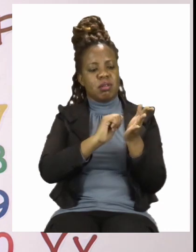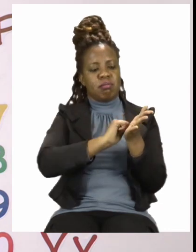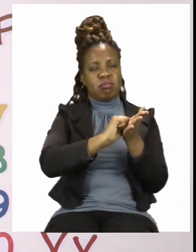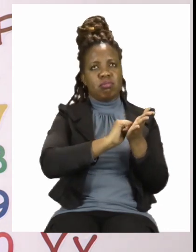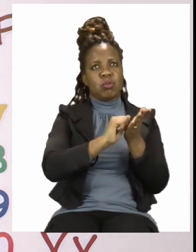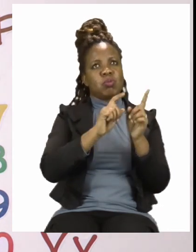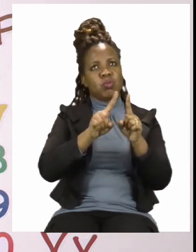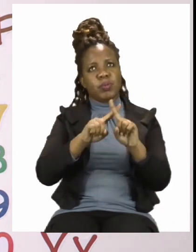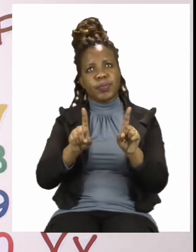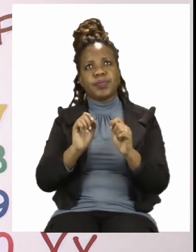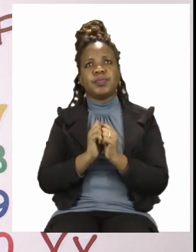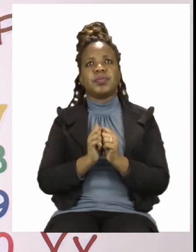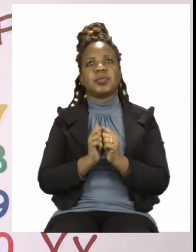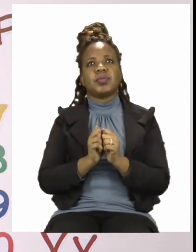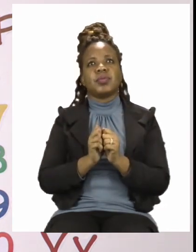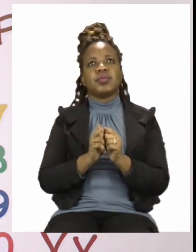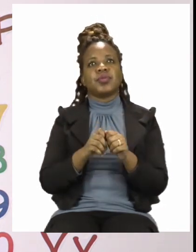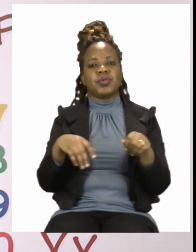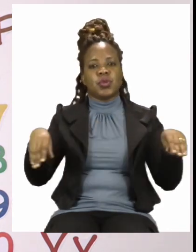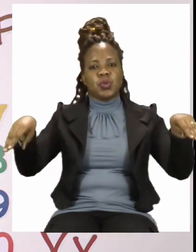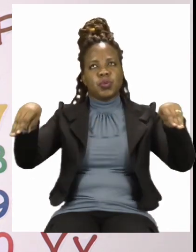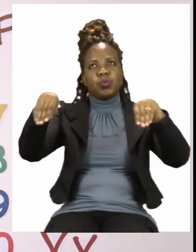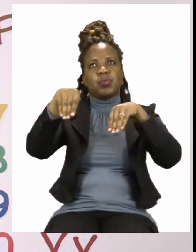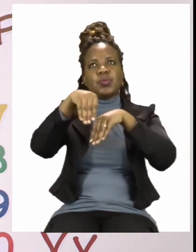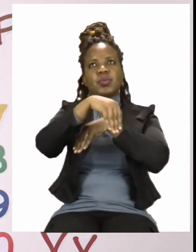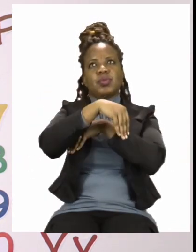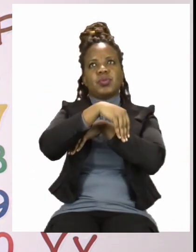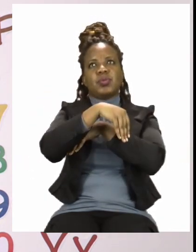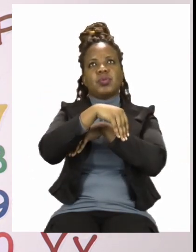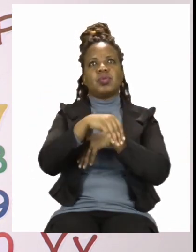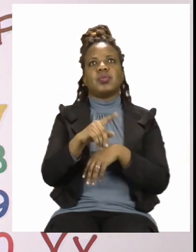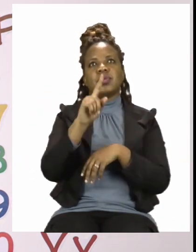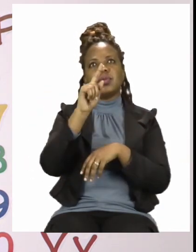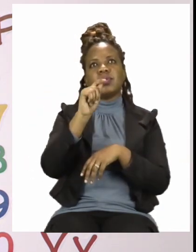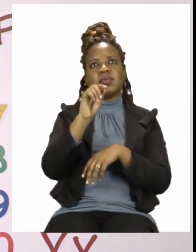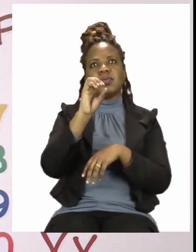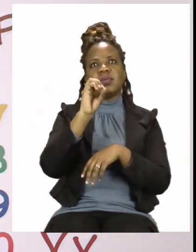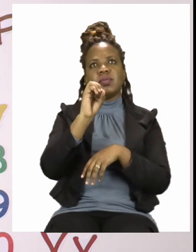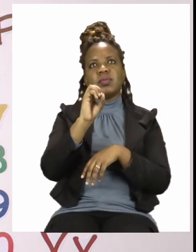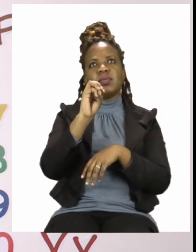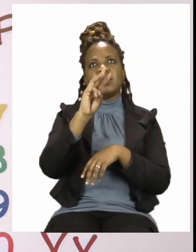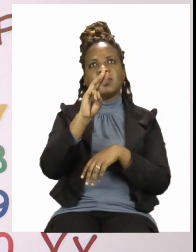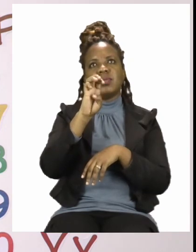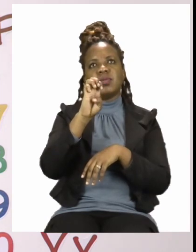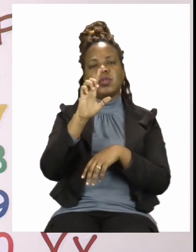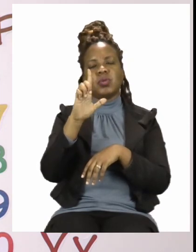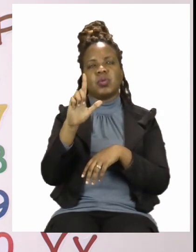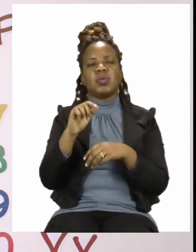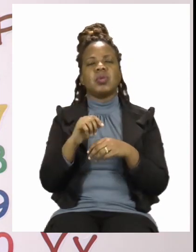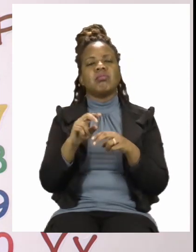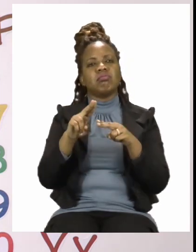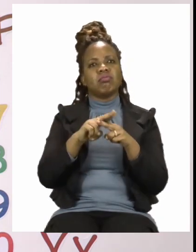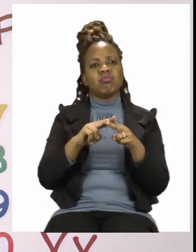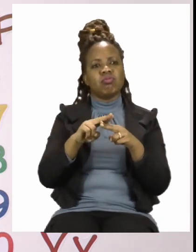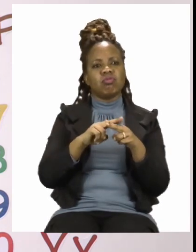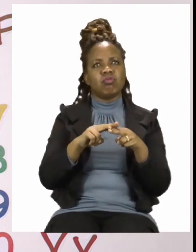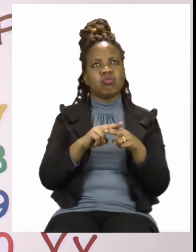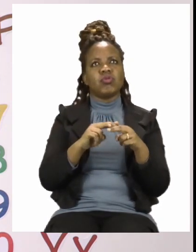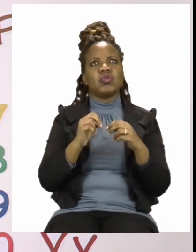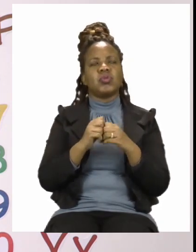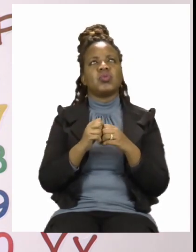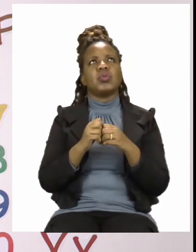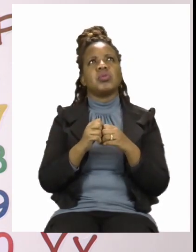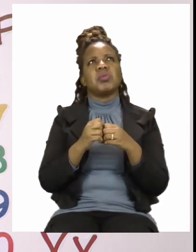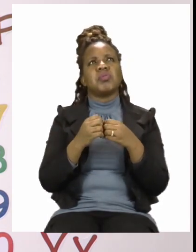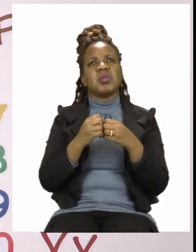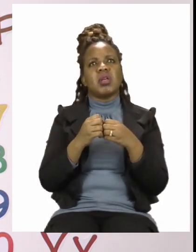use is a towel. Now a towel is used to help us bath. Some have face cloth